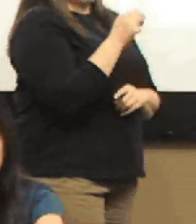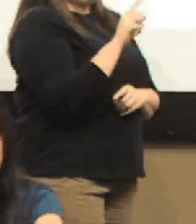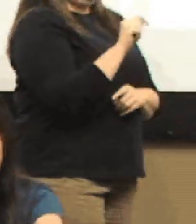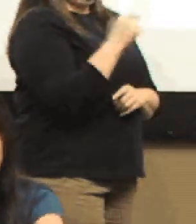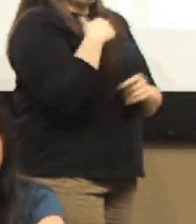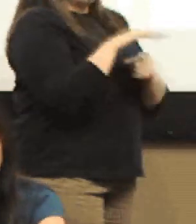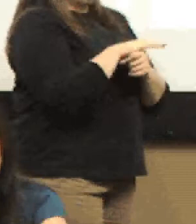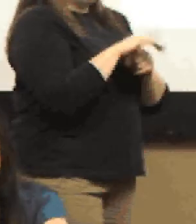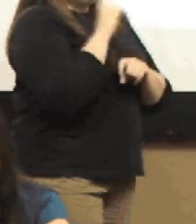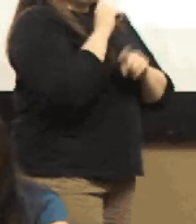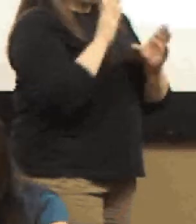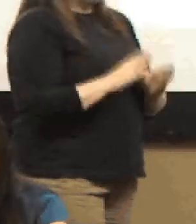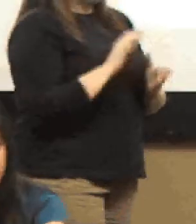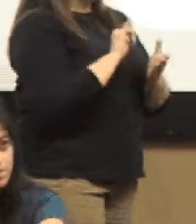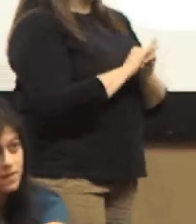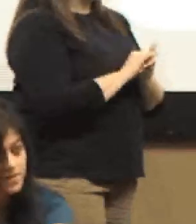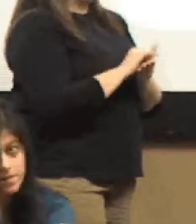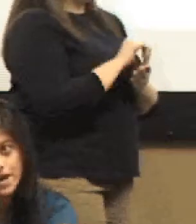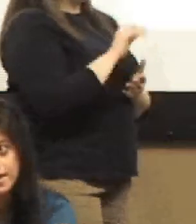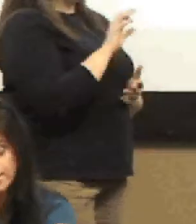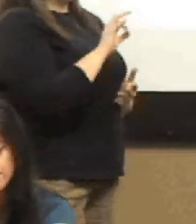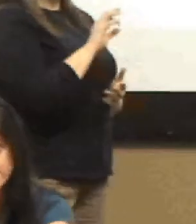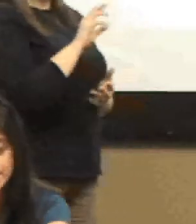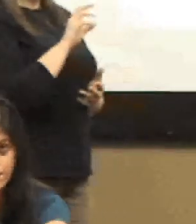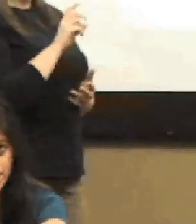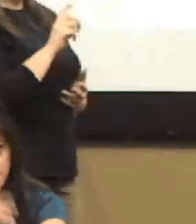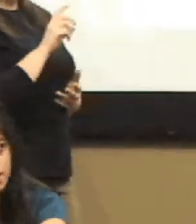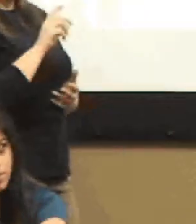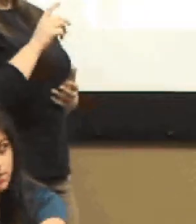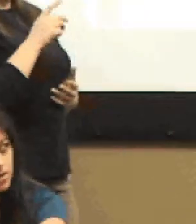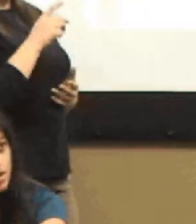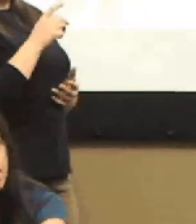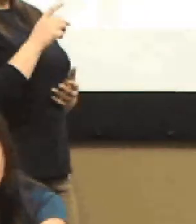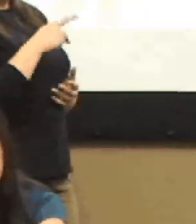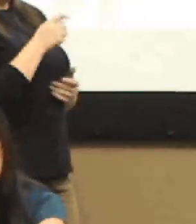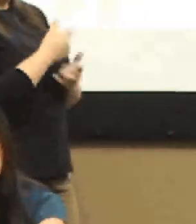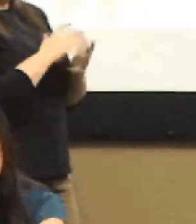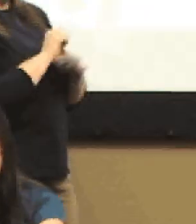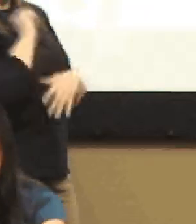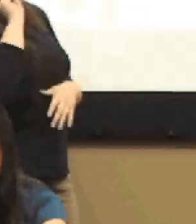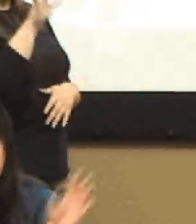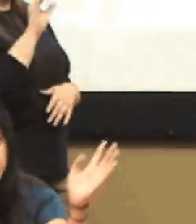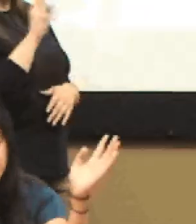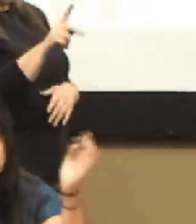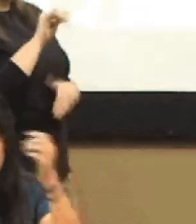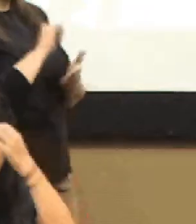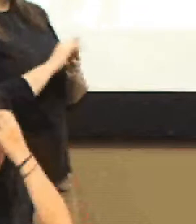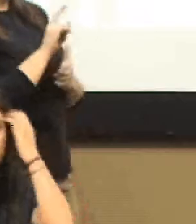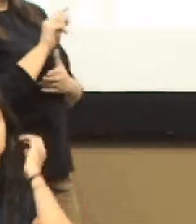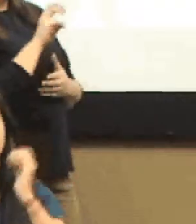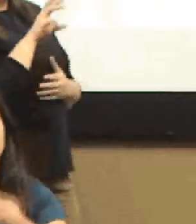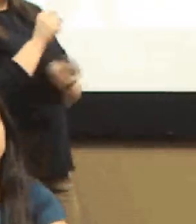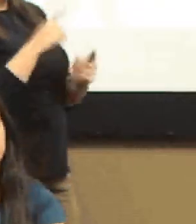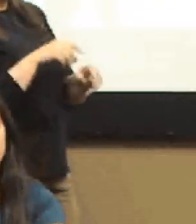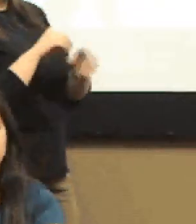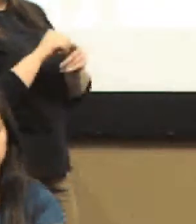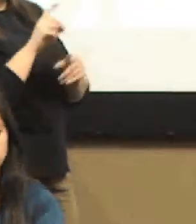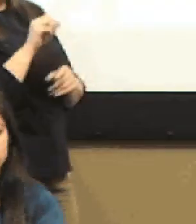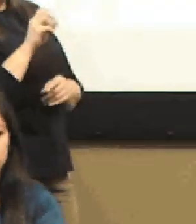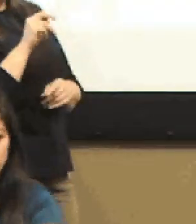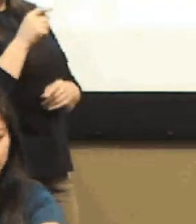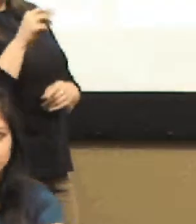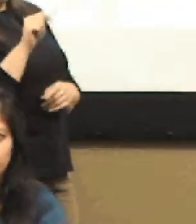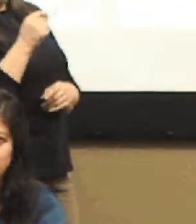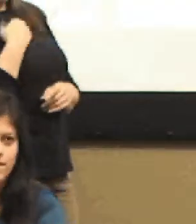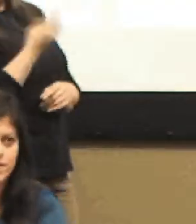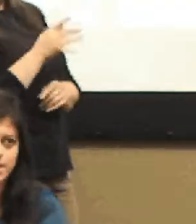local reporters that like FTP everything back, you know, like send the video back or whatever. And that's where the news gets done. They had the same anchors